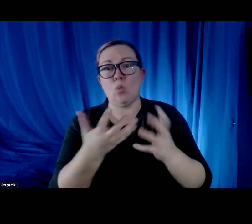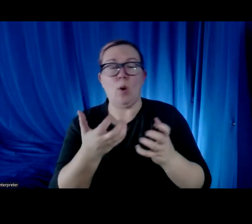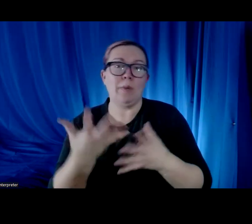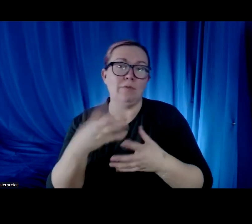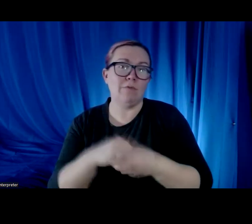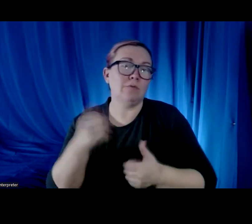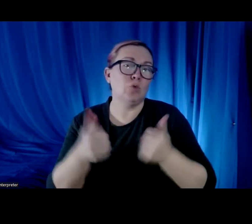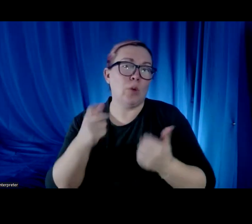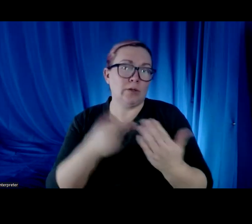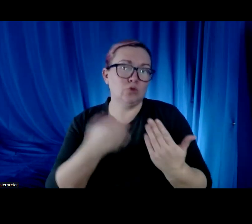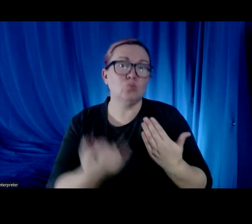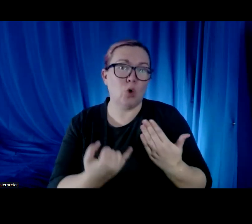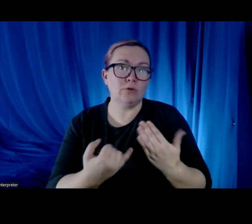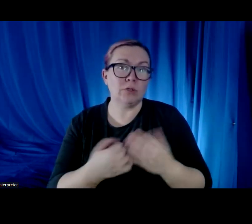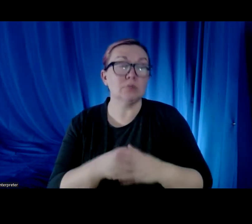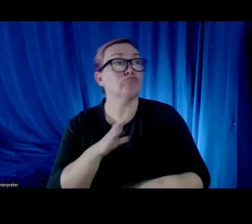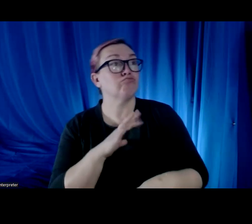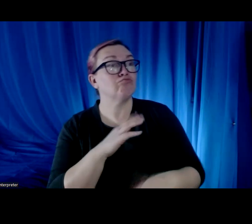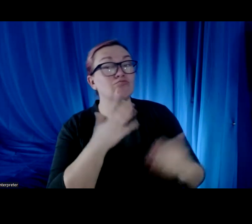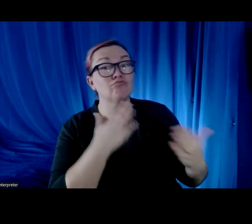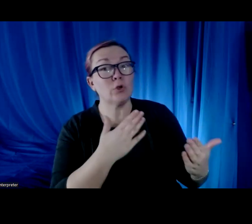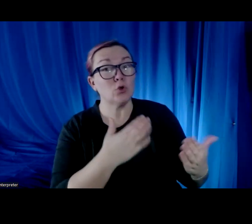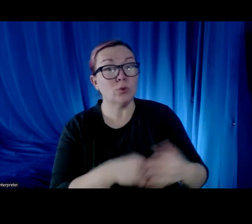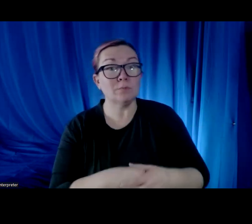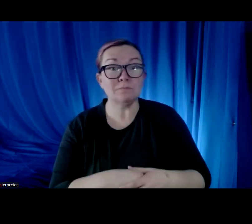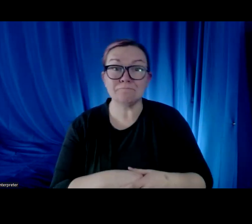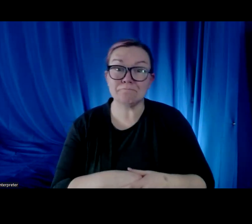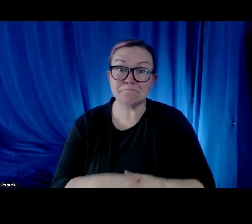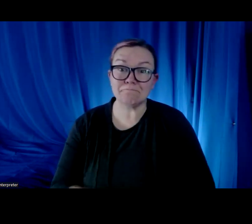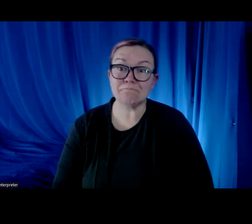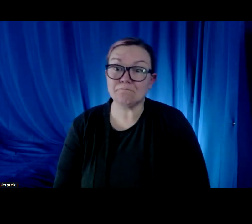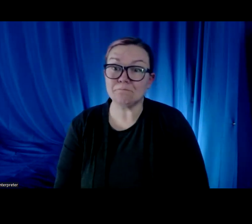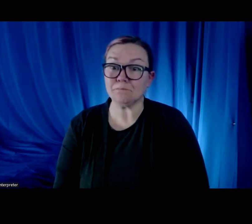projects. Okay, cool. Thank you.